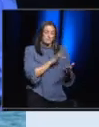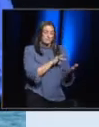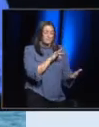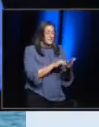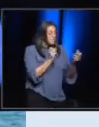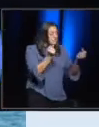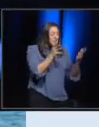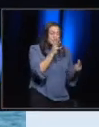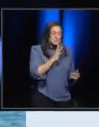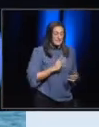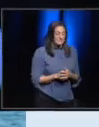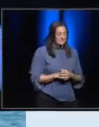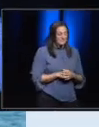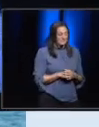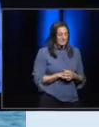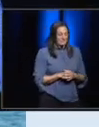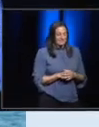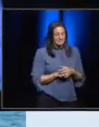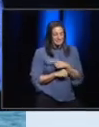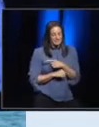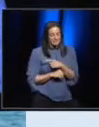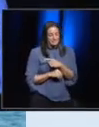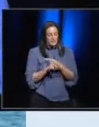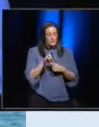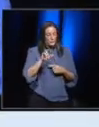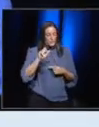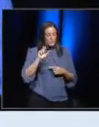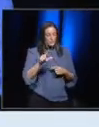So here's Rachel and myself out on the boat in the mid-'80s.